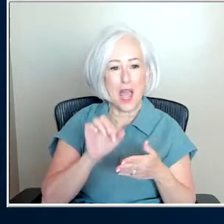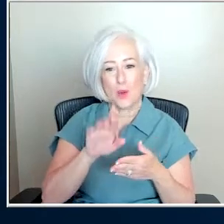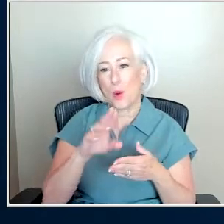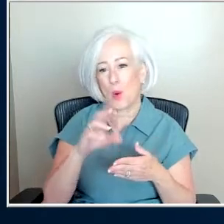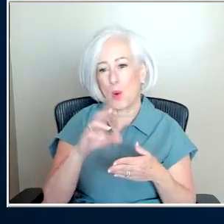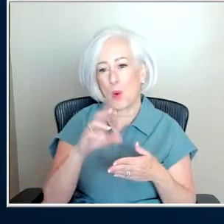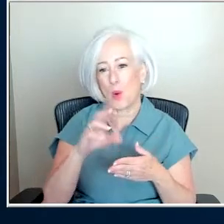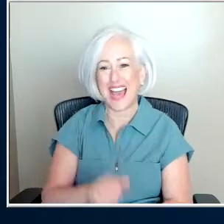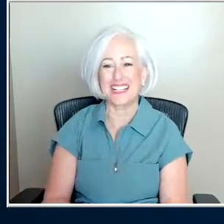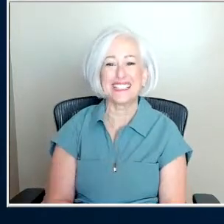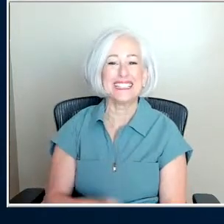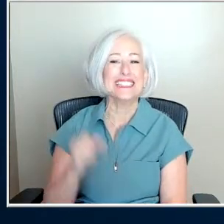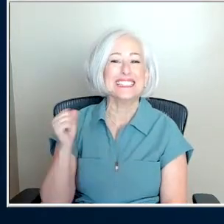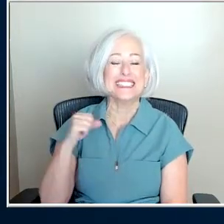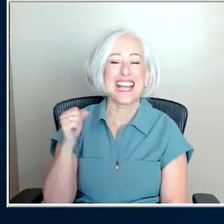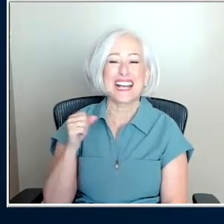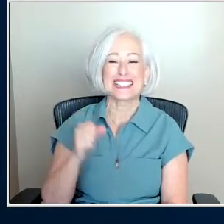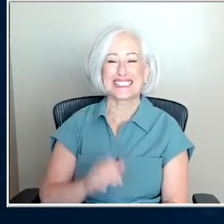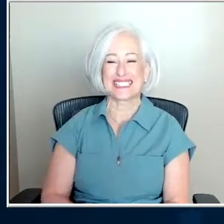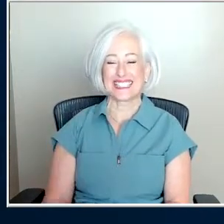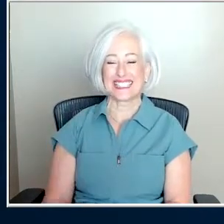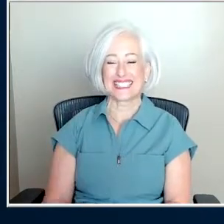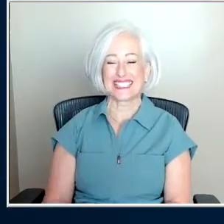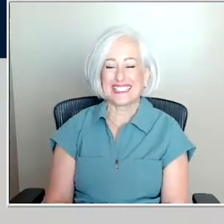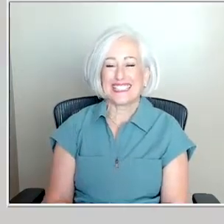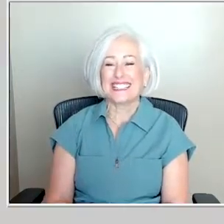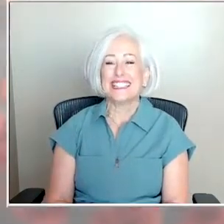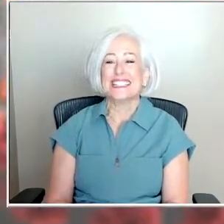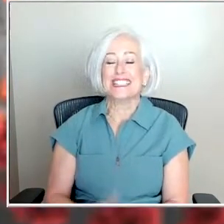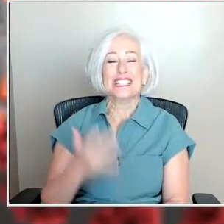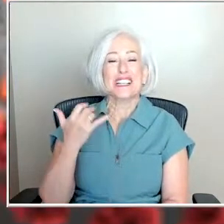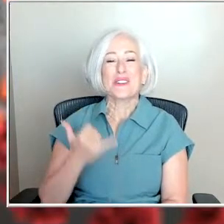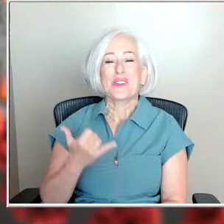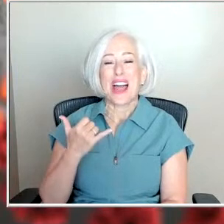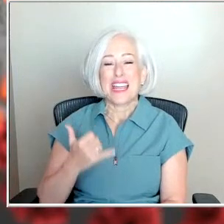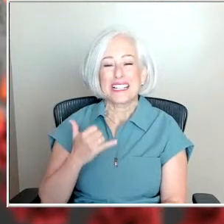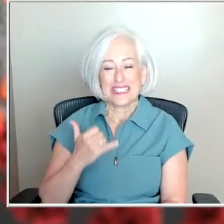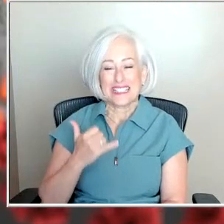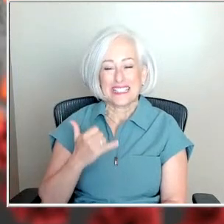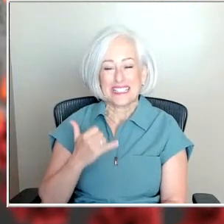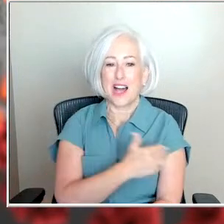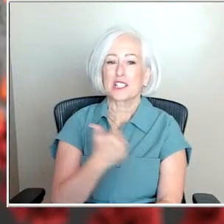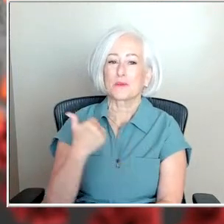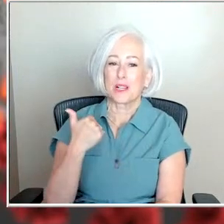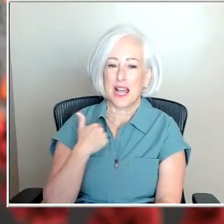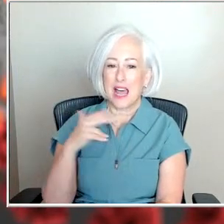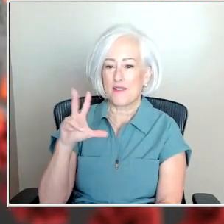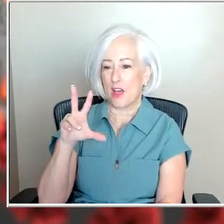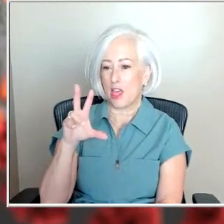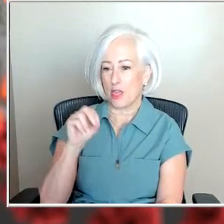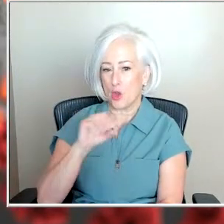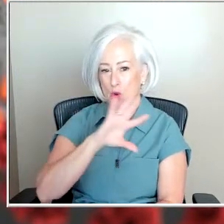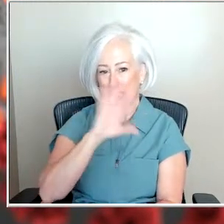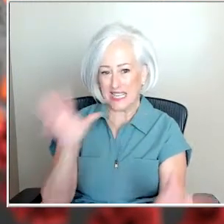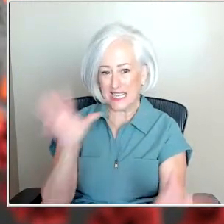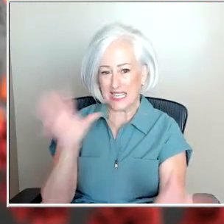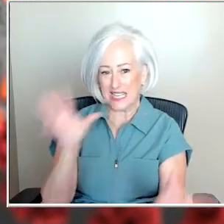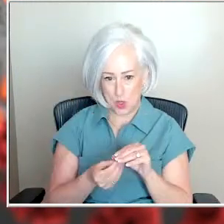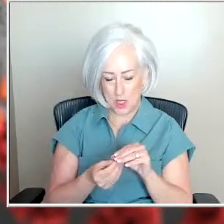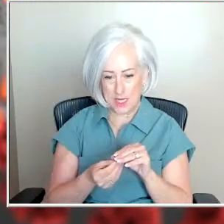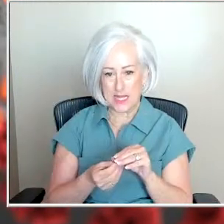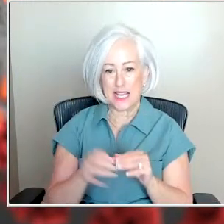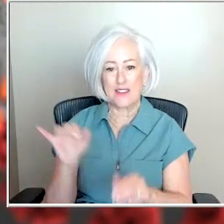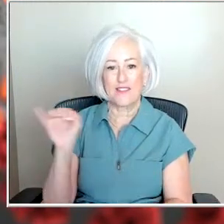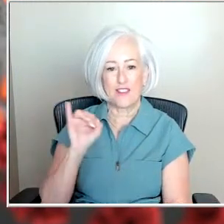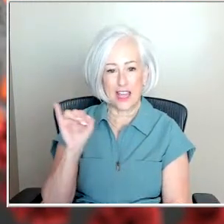Yeah. Definitely. So right now in the hospital we have 30 total infections. but only